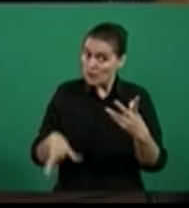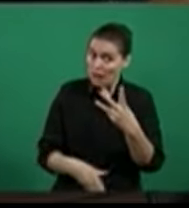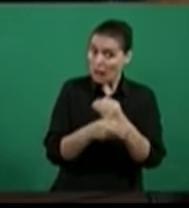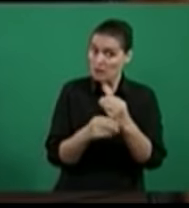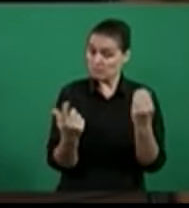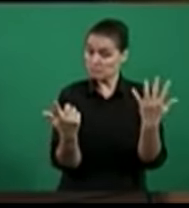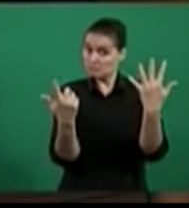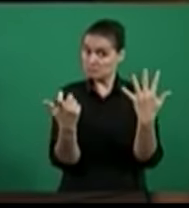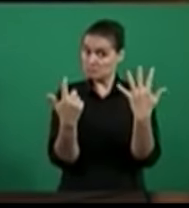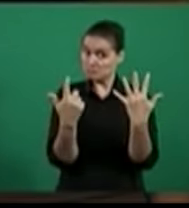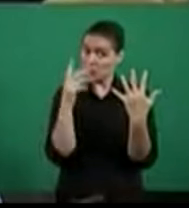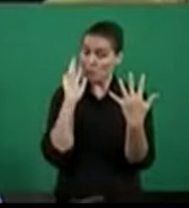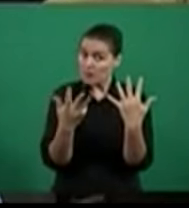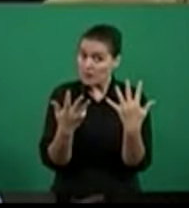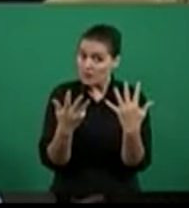committee?